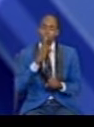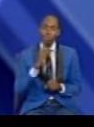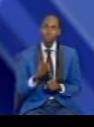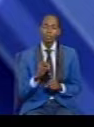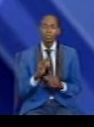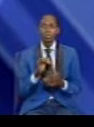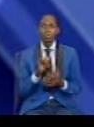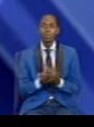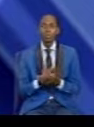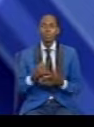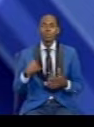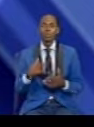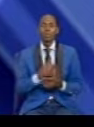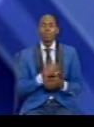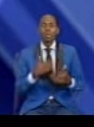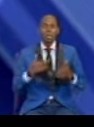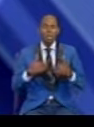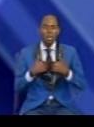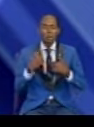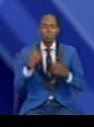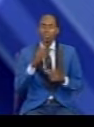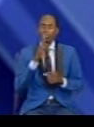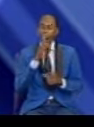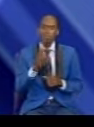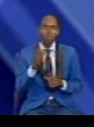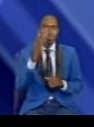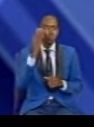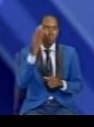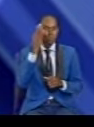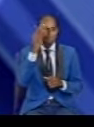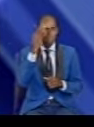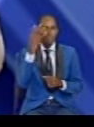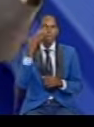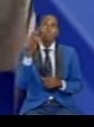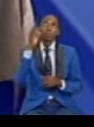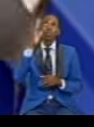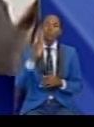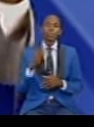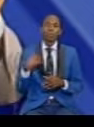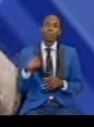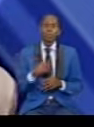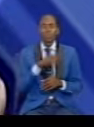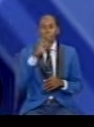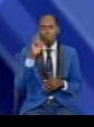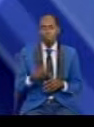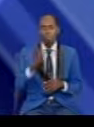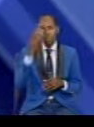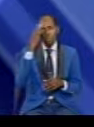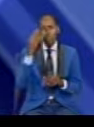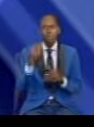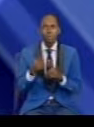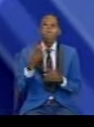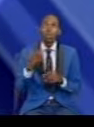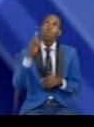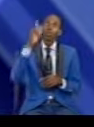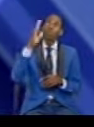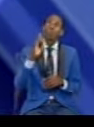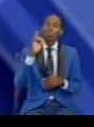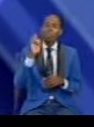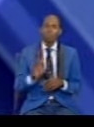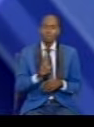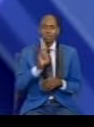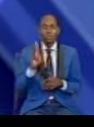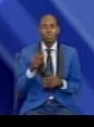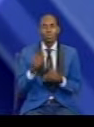we must make sure we have the true knowledge of God. We must know the word of God. We must apply the word of